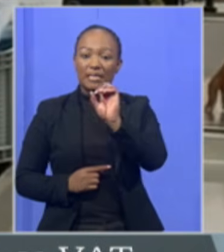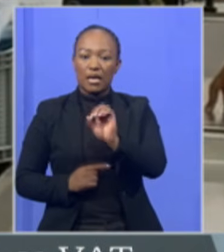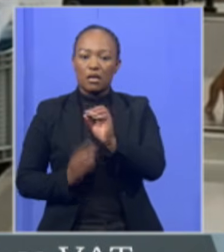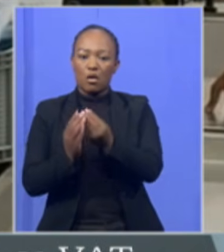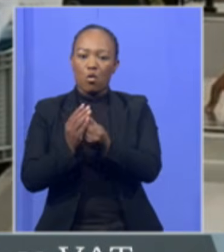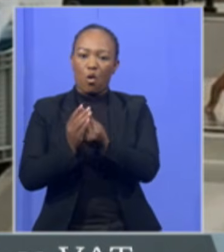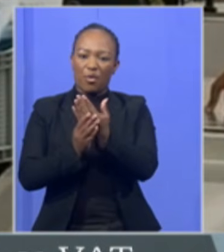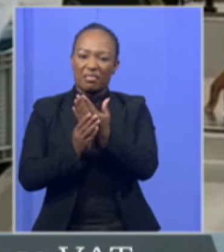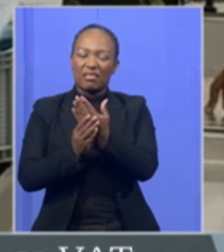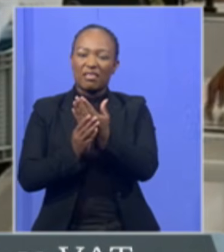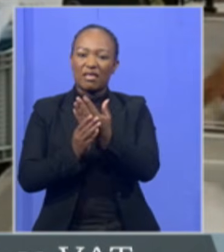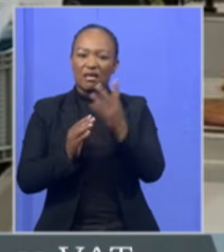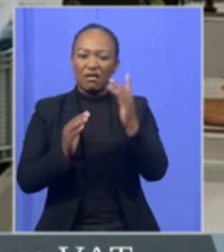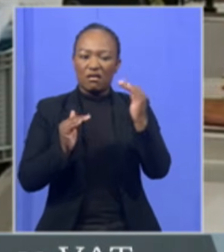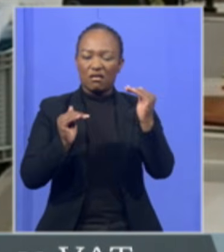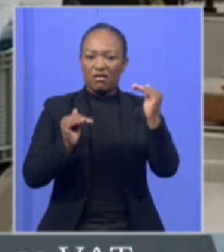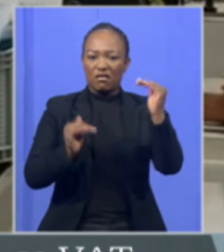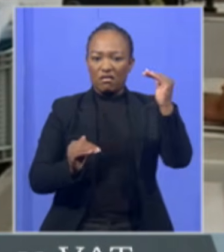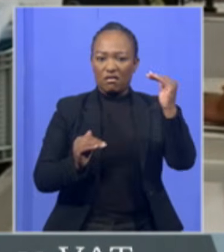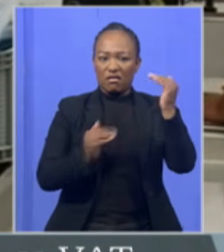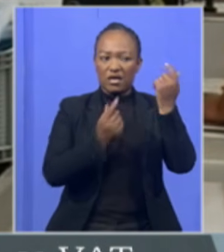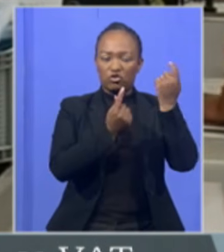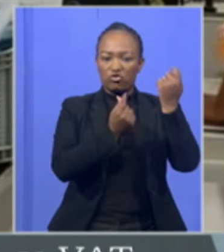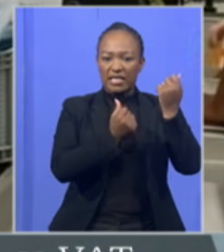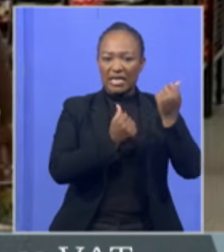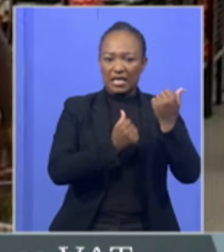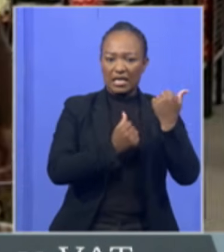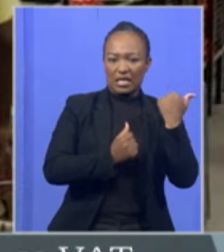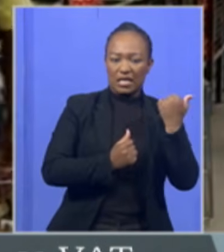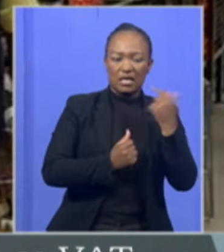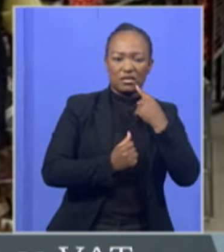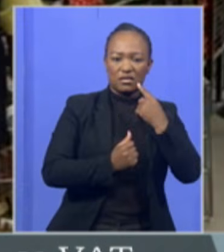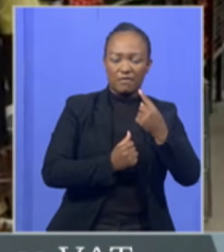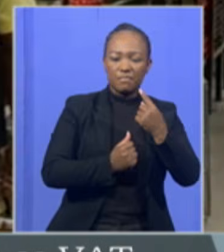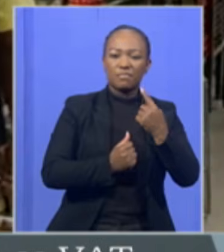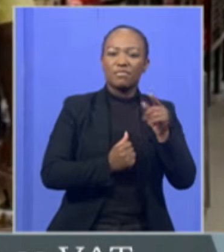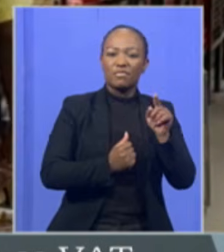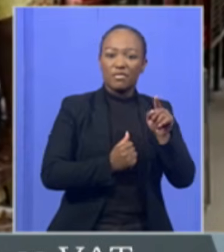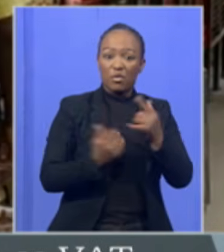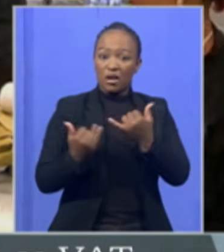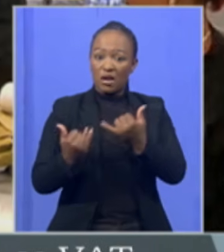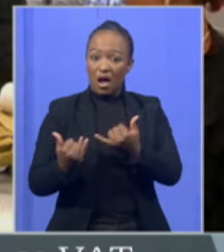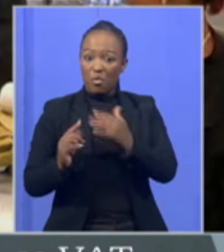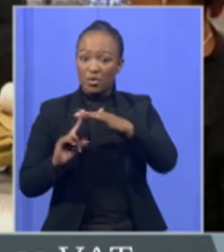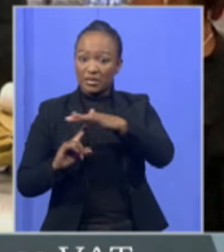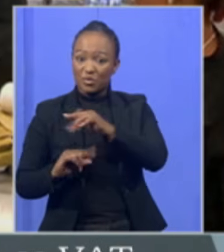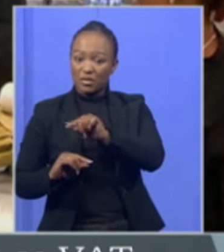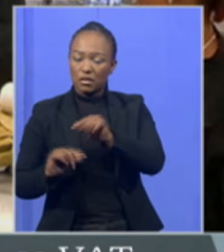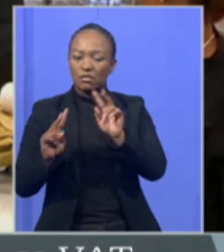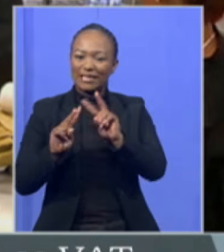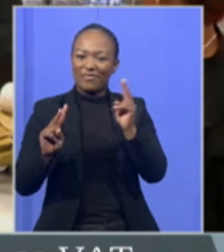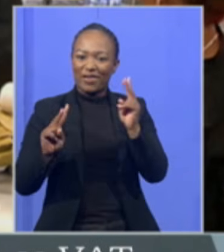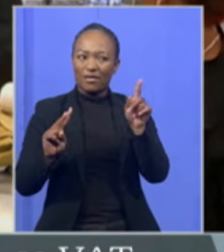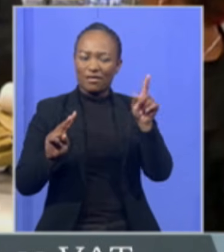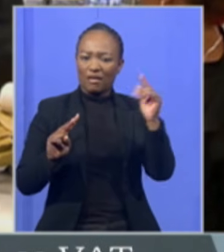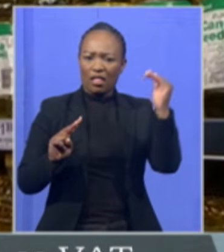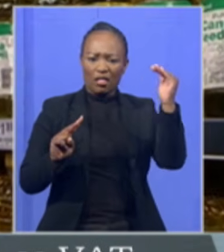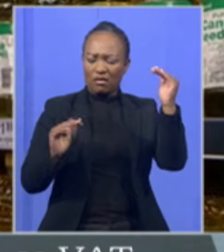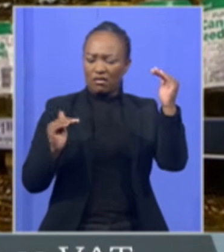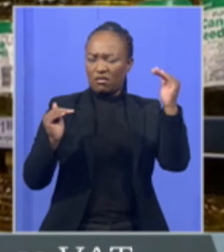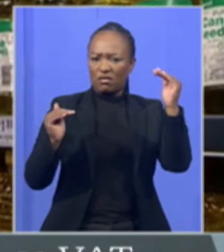a huge difference between when Treasury tabled the budget to when, to the current conditions. And that might result